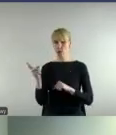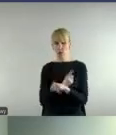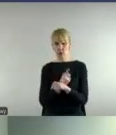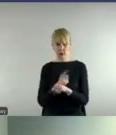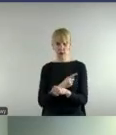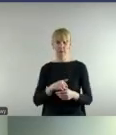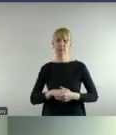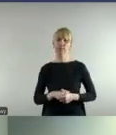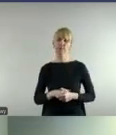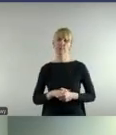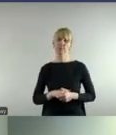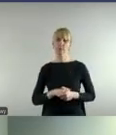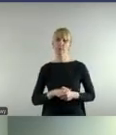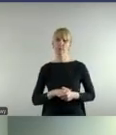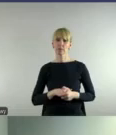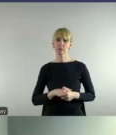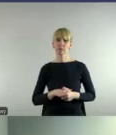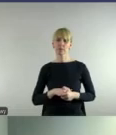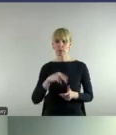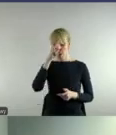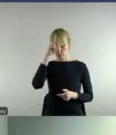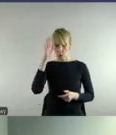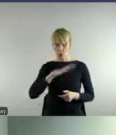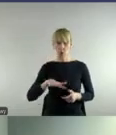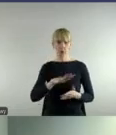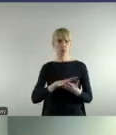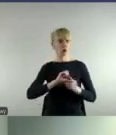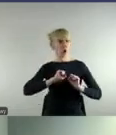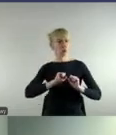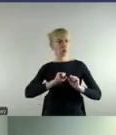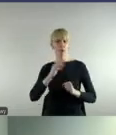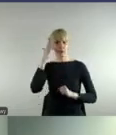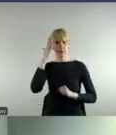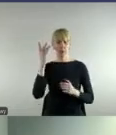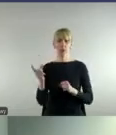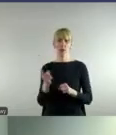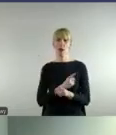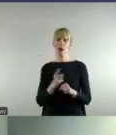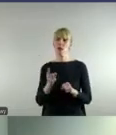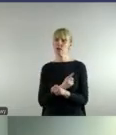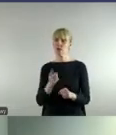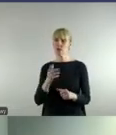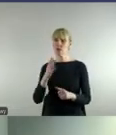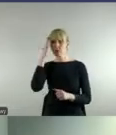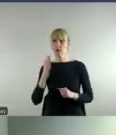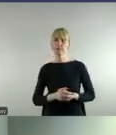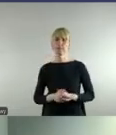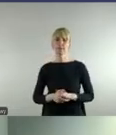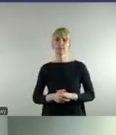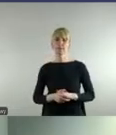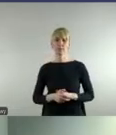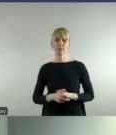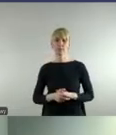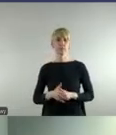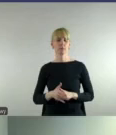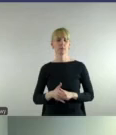anticipate risks and understand the challenges that they might face. and absorbing shocks and having the